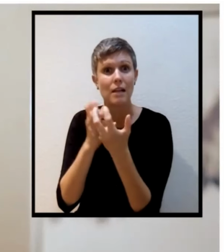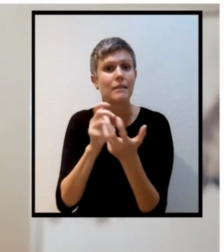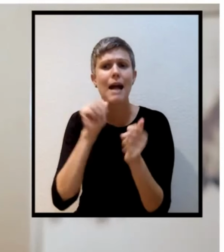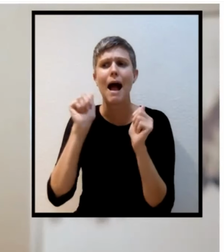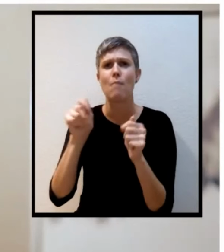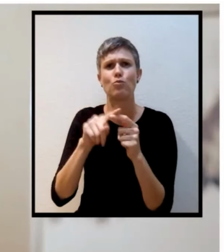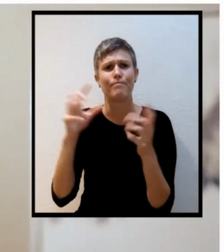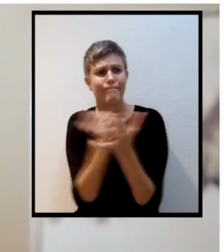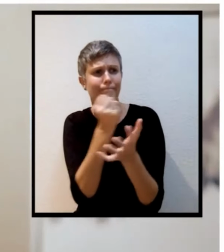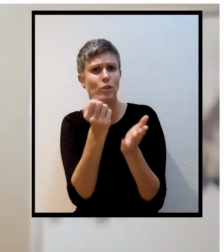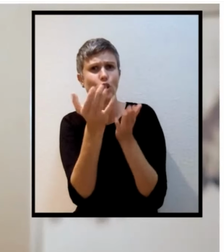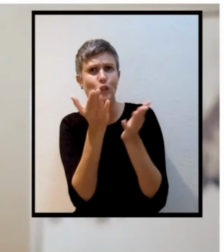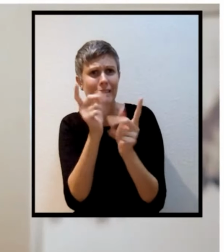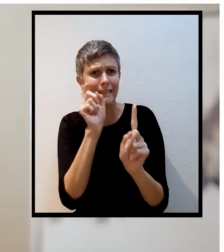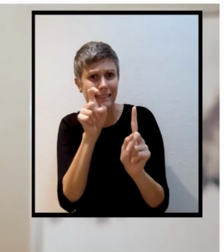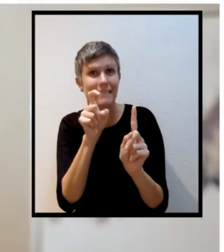your services without them.